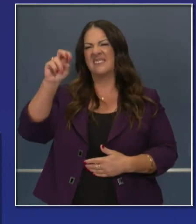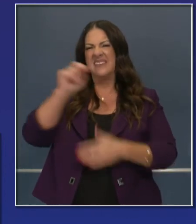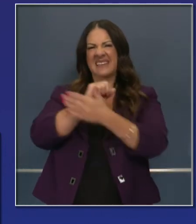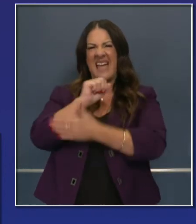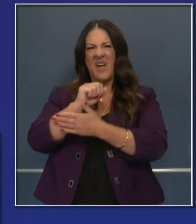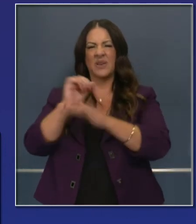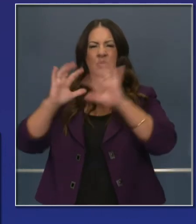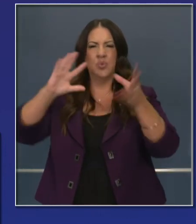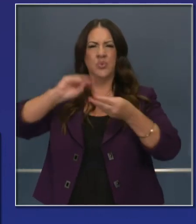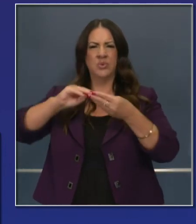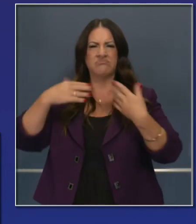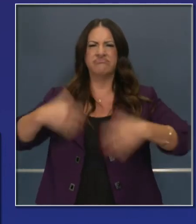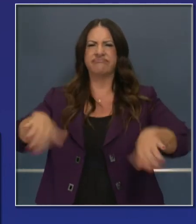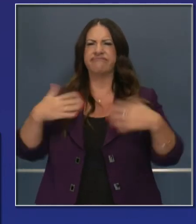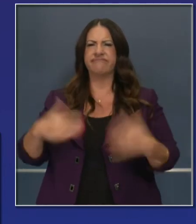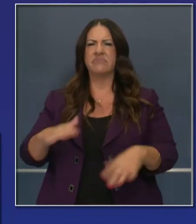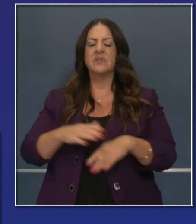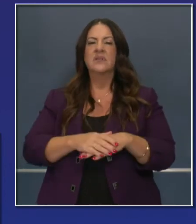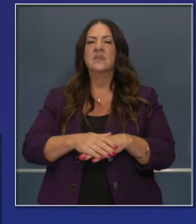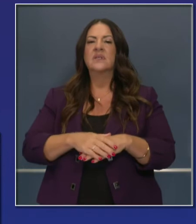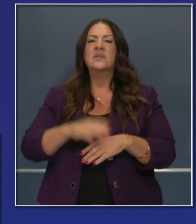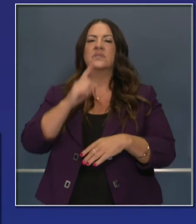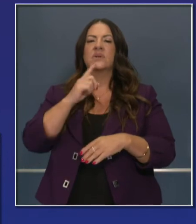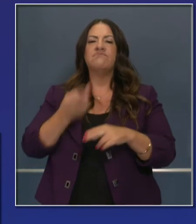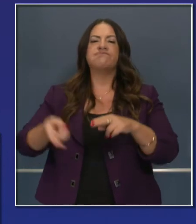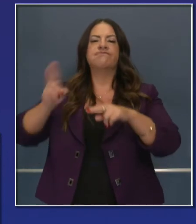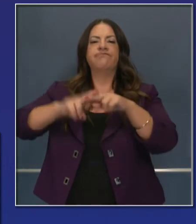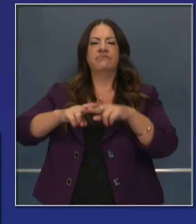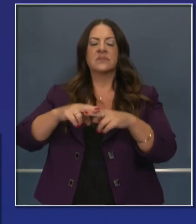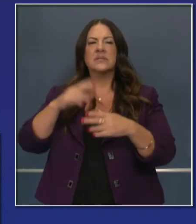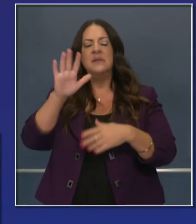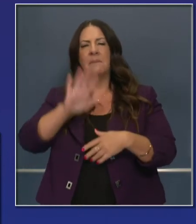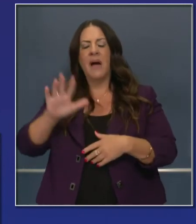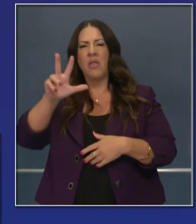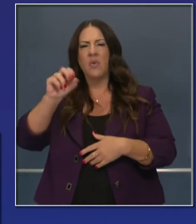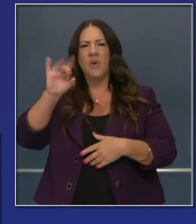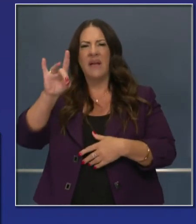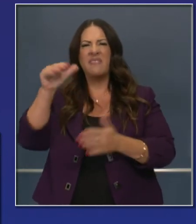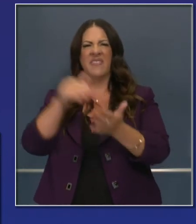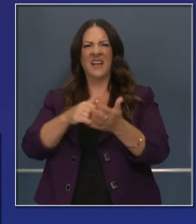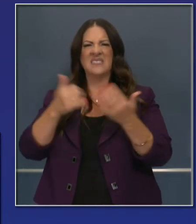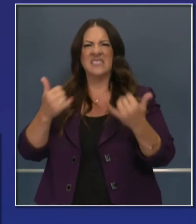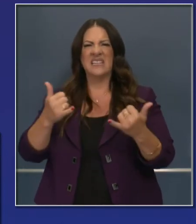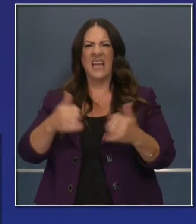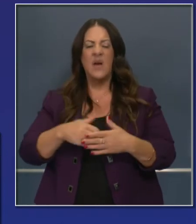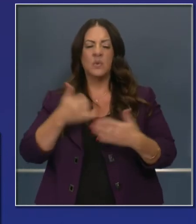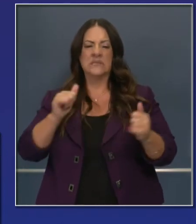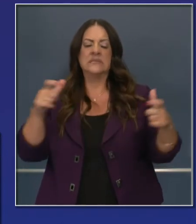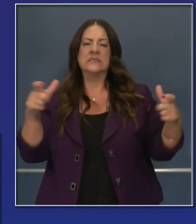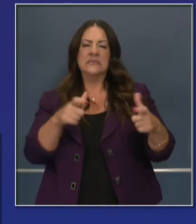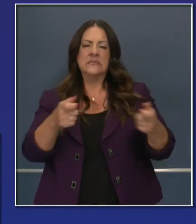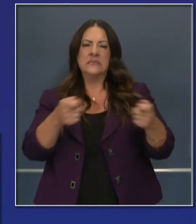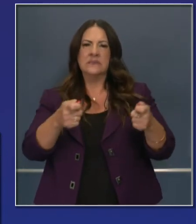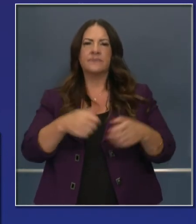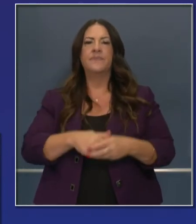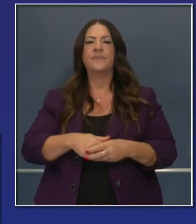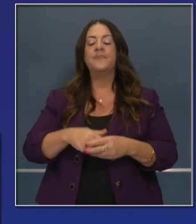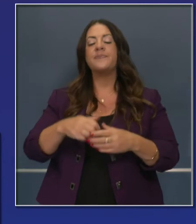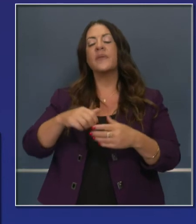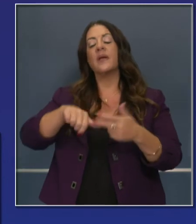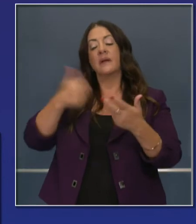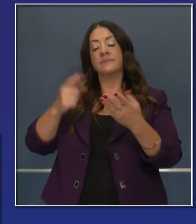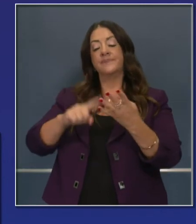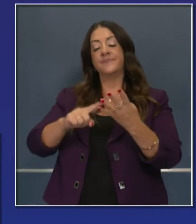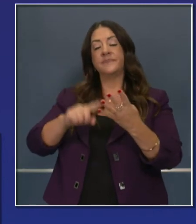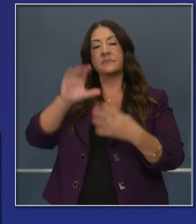number of acres burned has increased modestly, progress being made in that northern complex. The Creek Fire, that